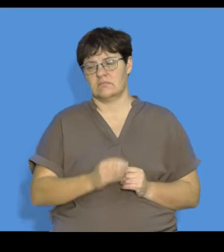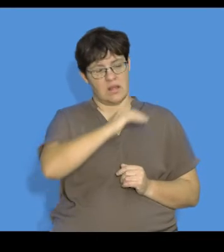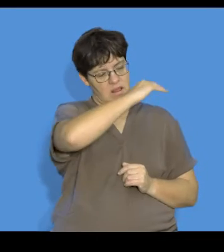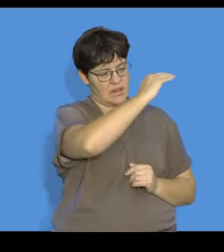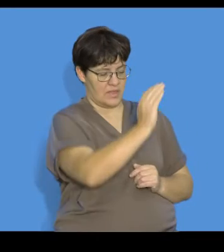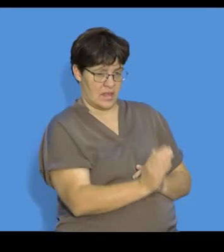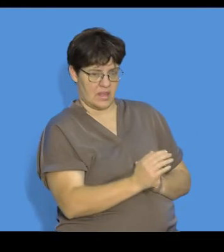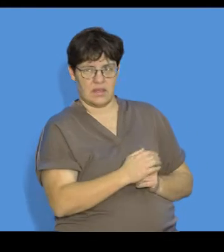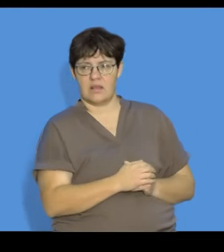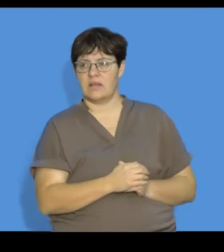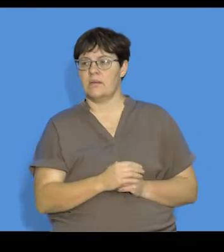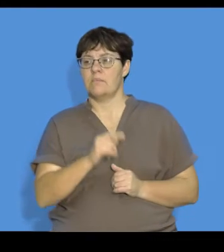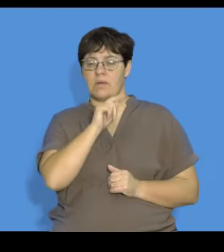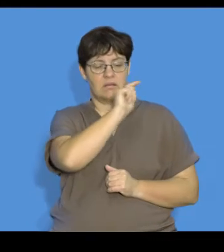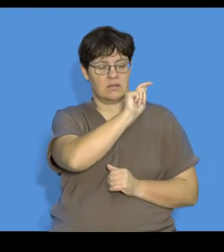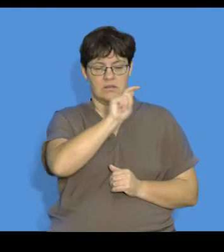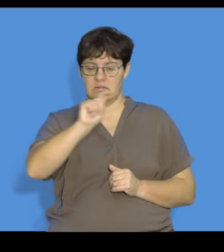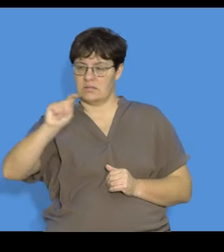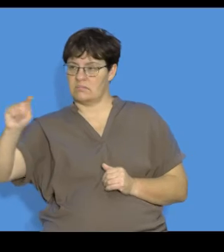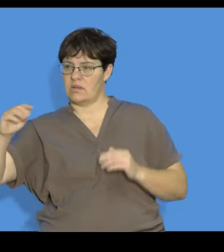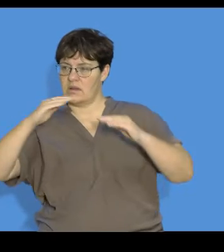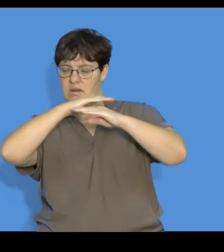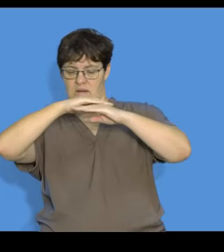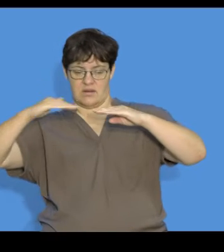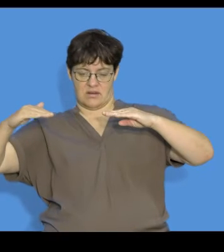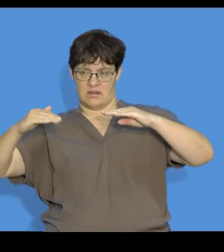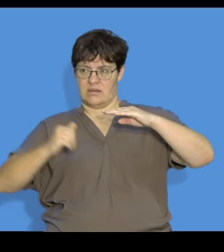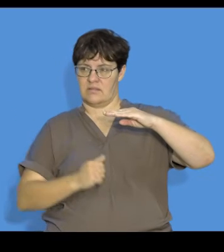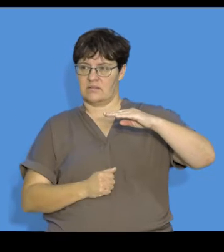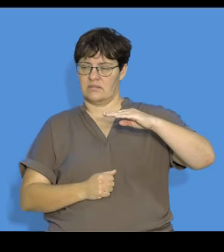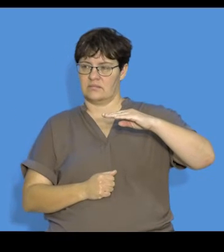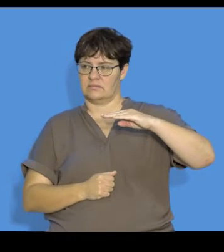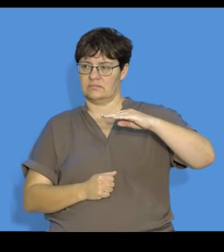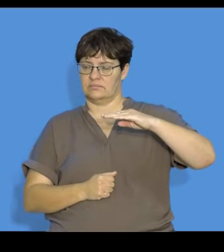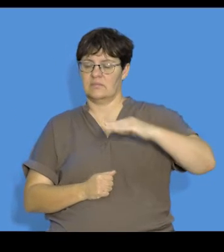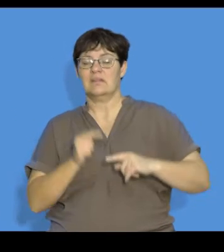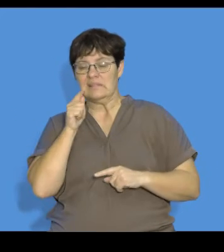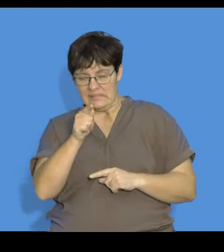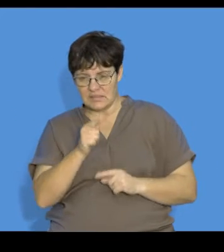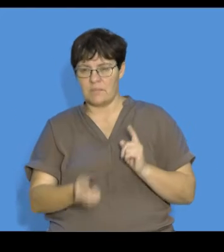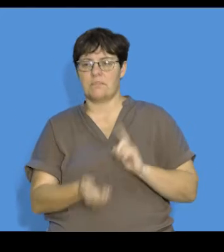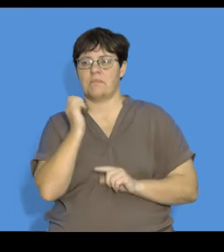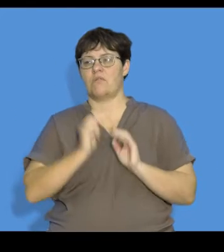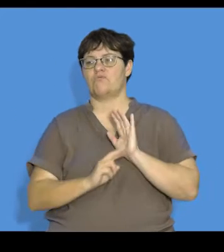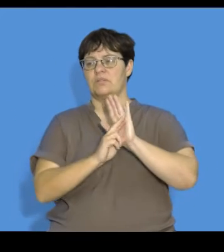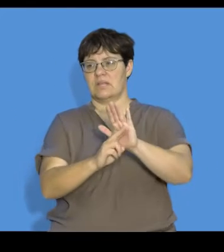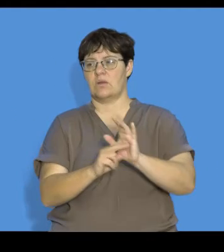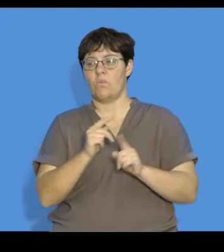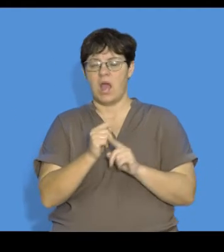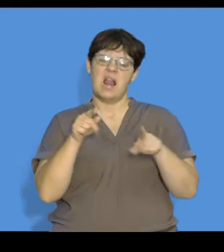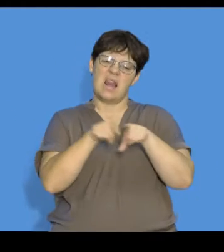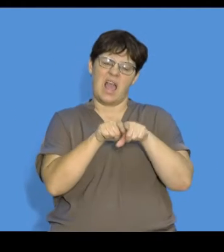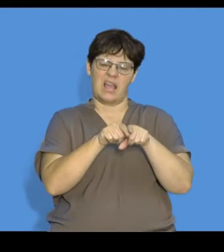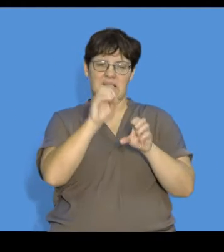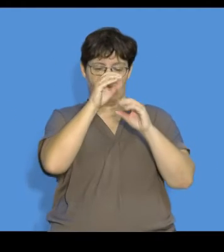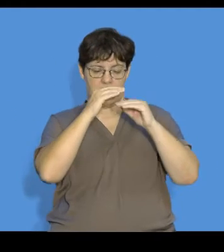my asymptote will be lying at that point there, and that's how I'm going to represent that is an asymptote, right?